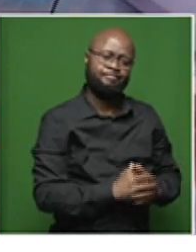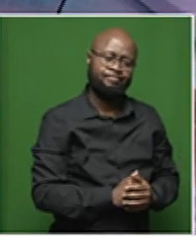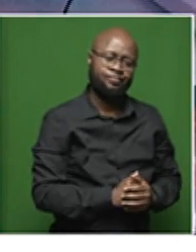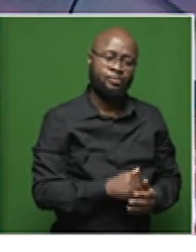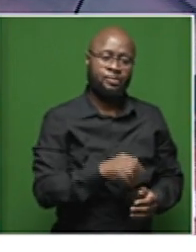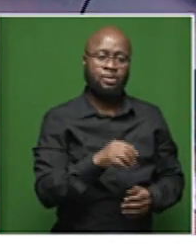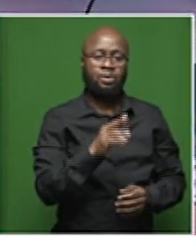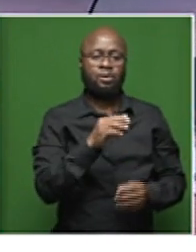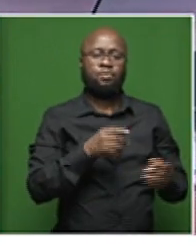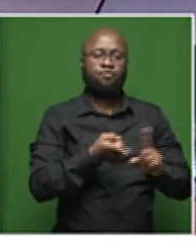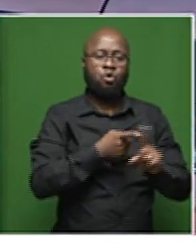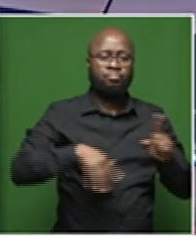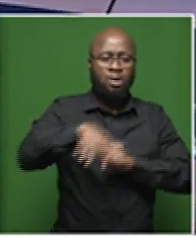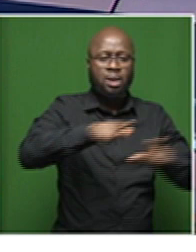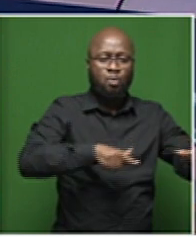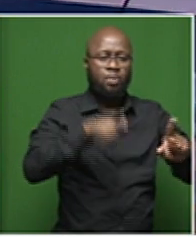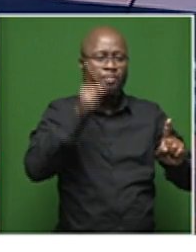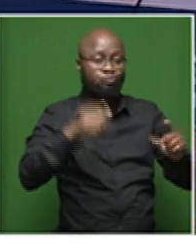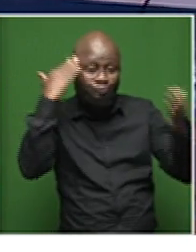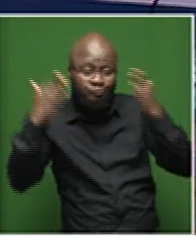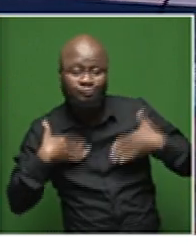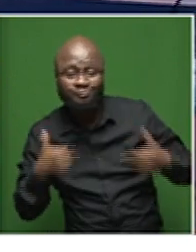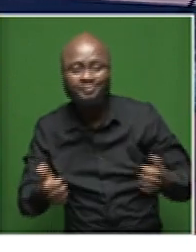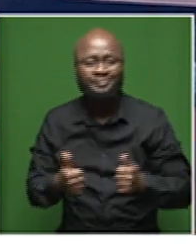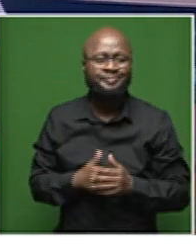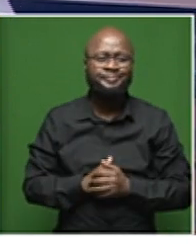hello. Hello. How are you, ma?